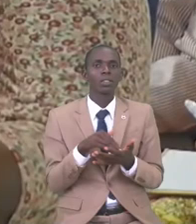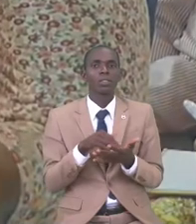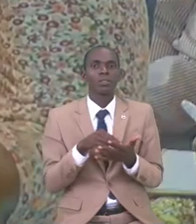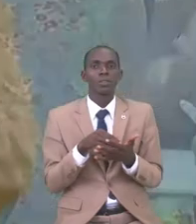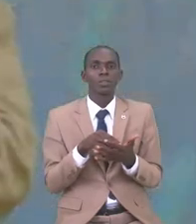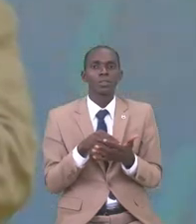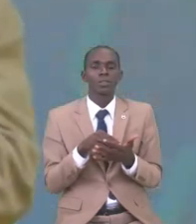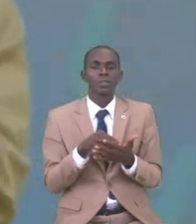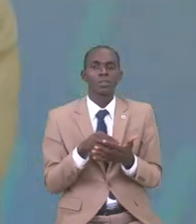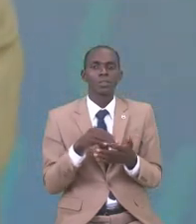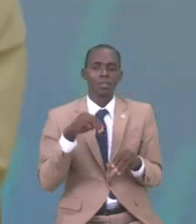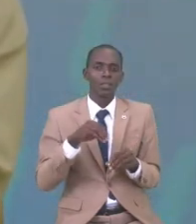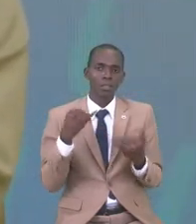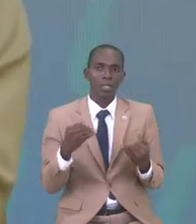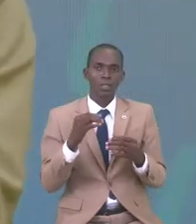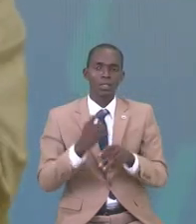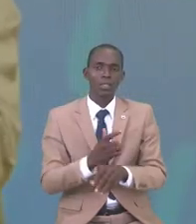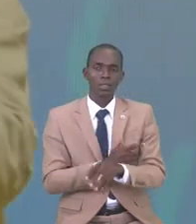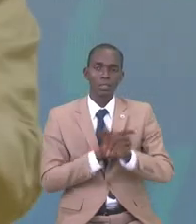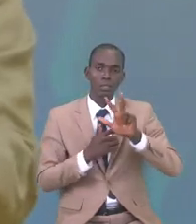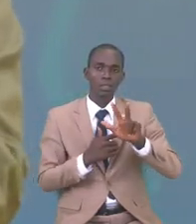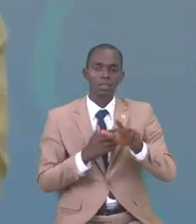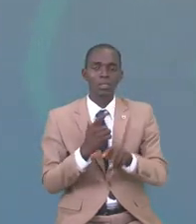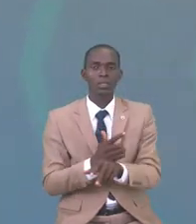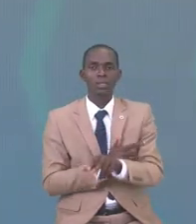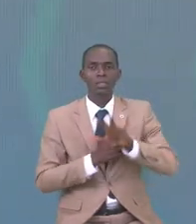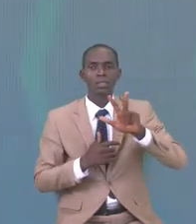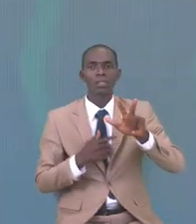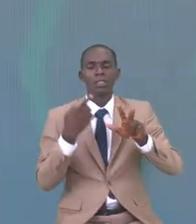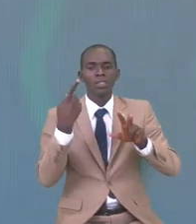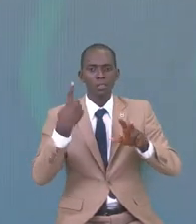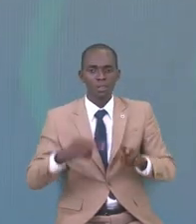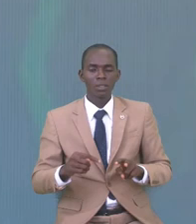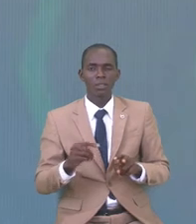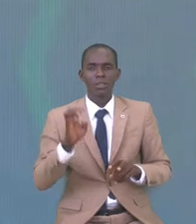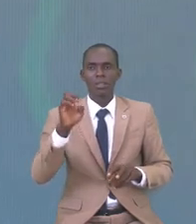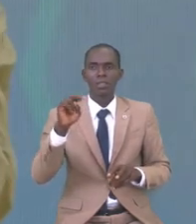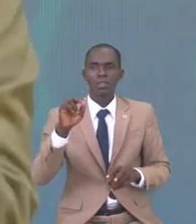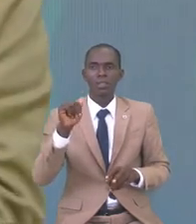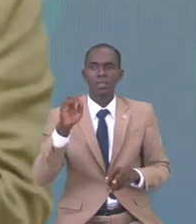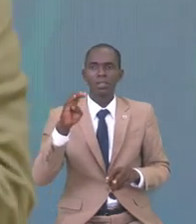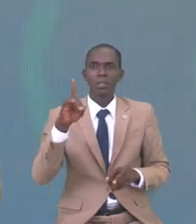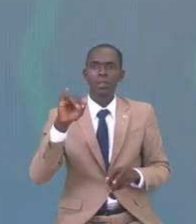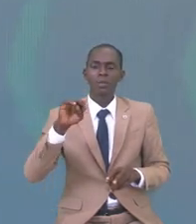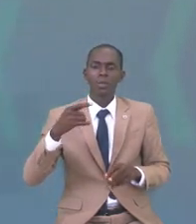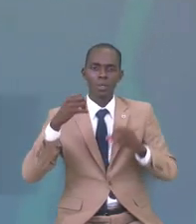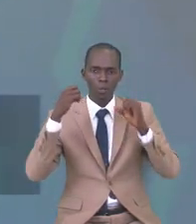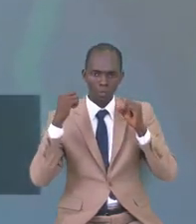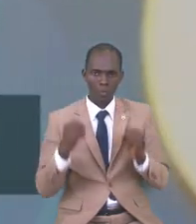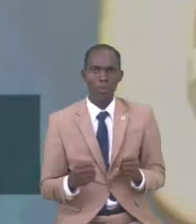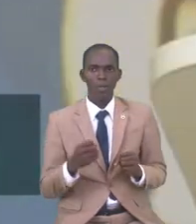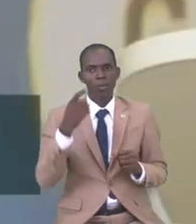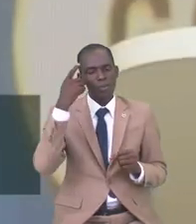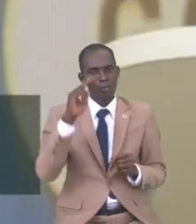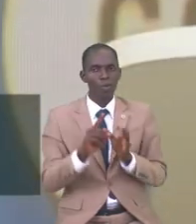I'm coming to number three now. Number three is the enabling power for towering triumph. Then in verse